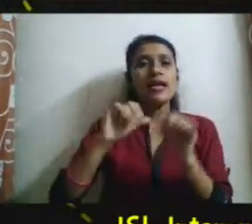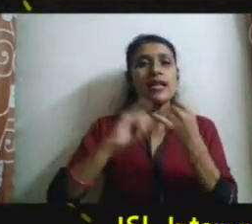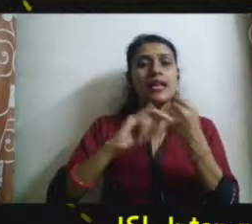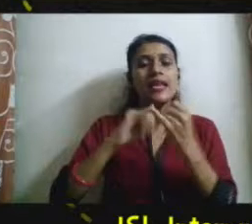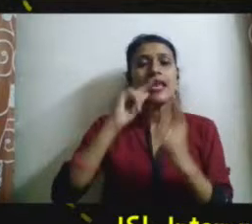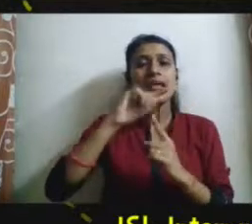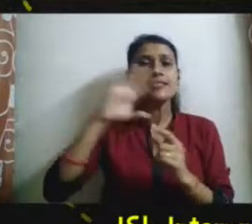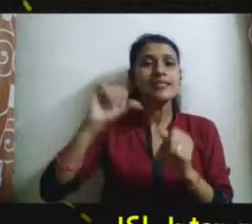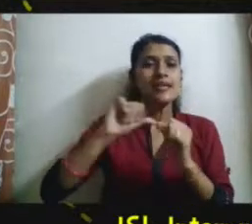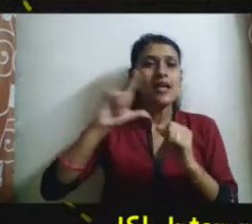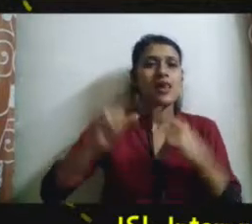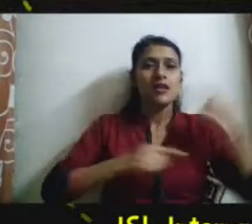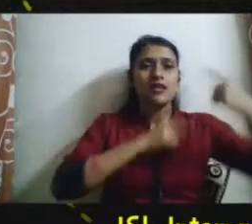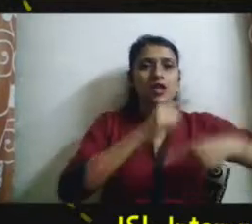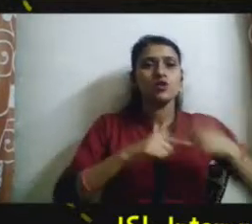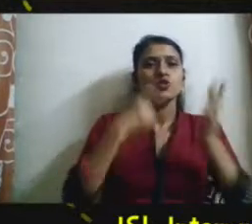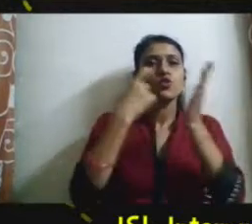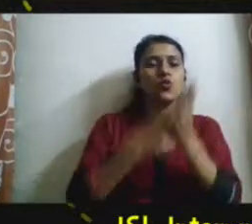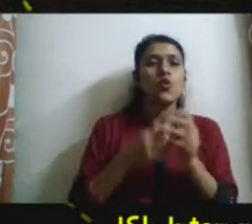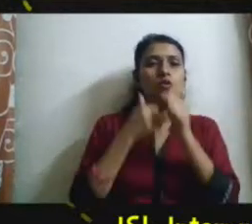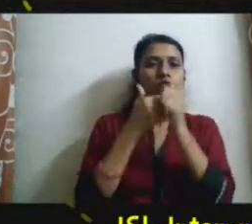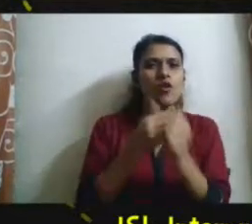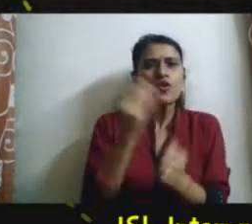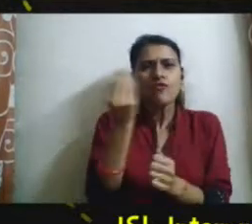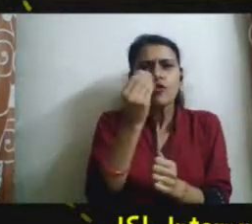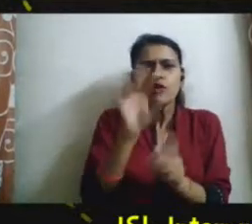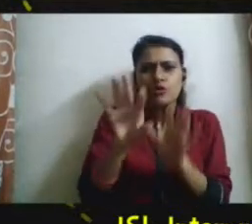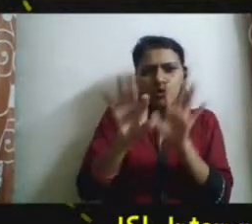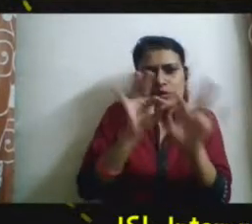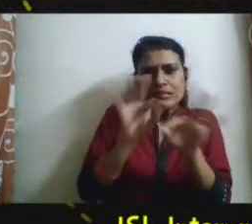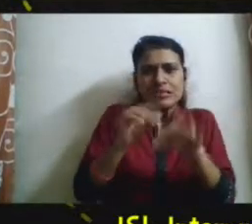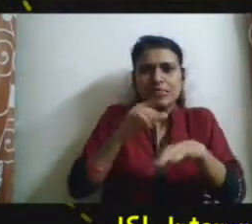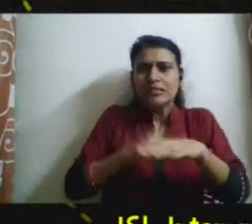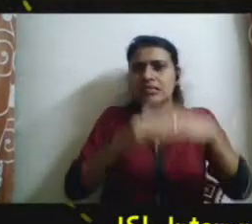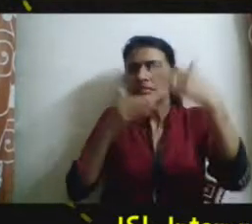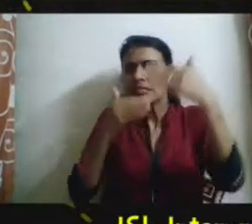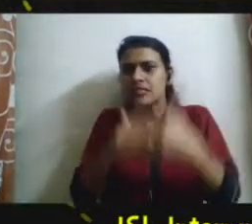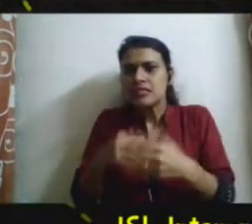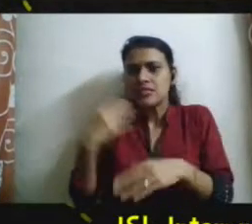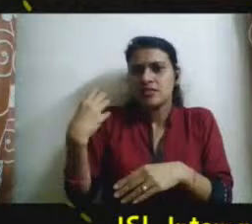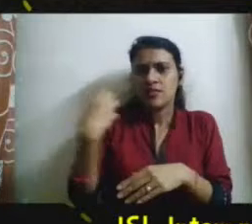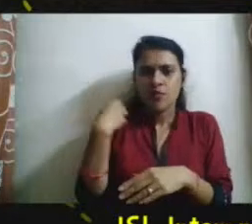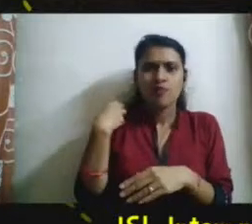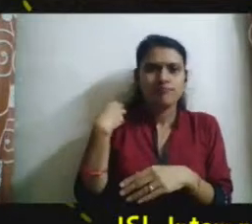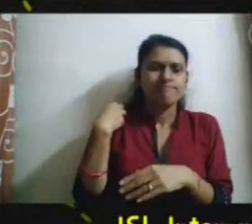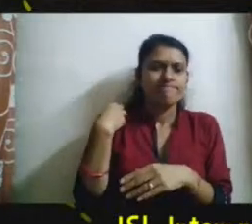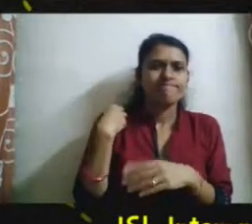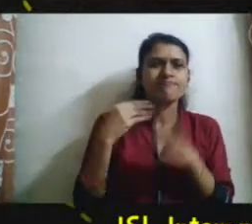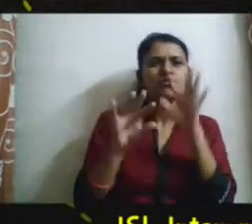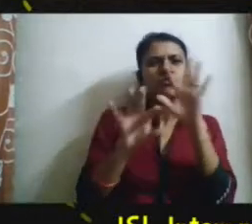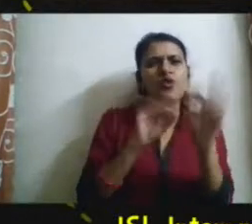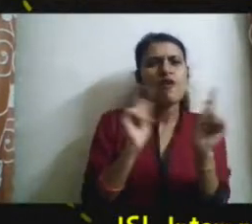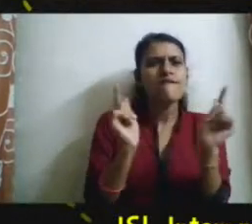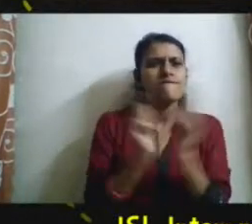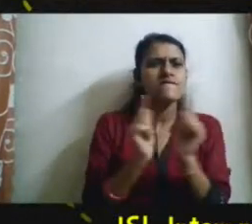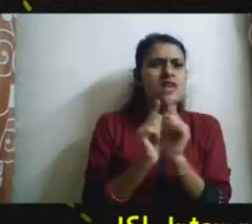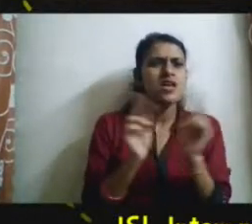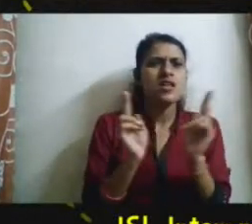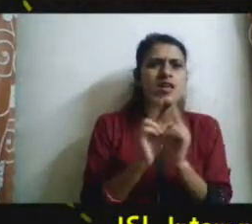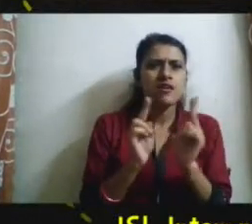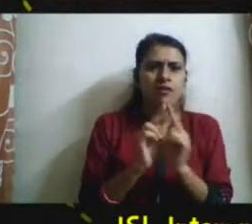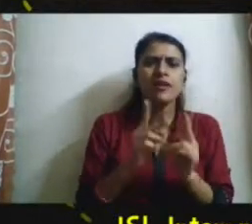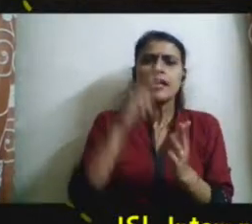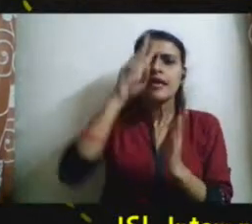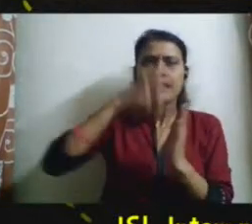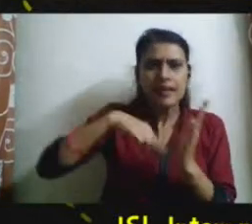and there are lots of questions. I'm going to pick and choose a few because I know time is not unlimited for us. But I want to start by